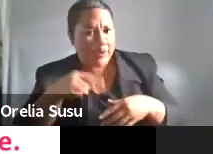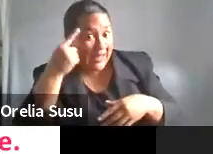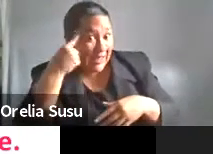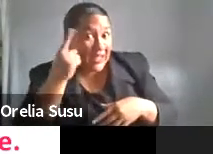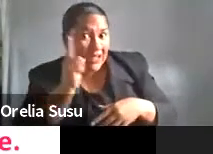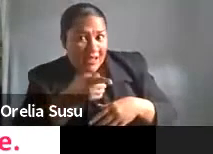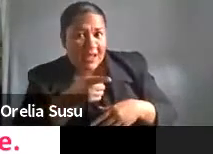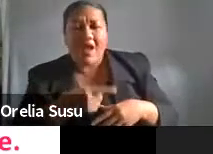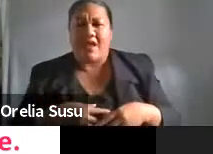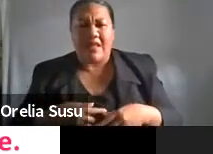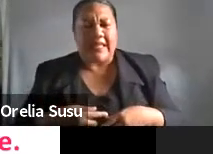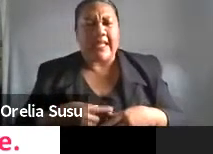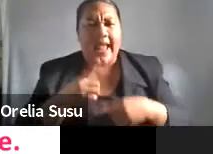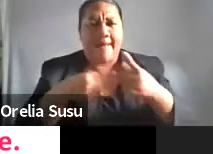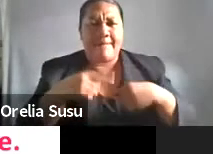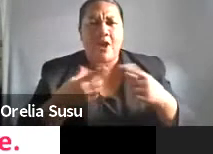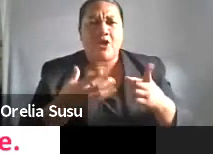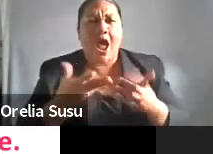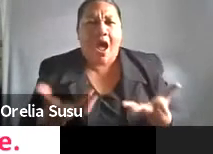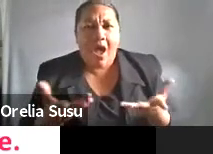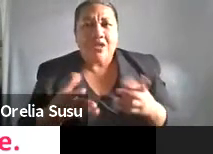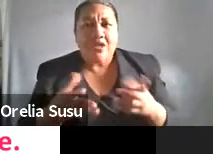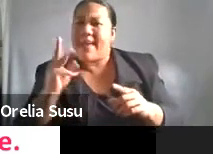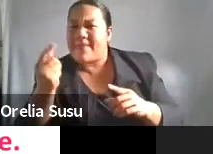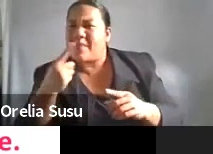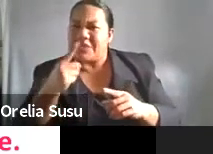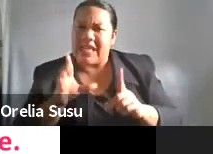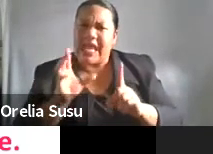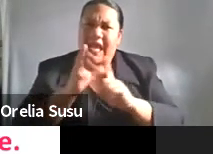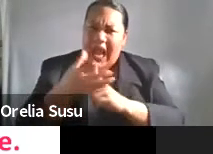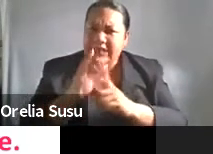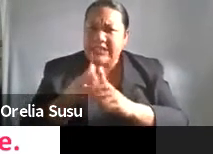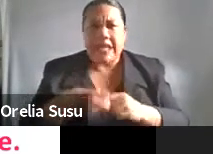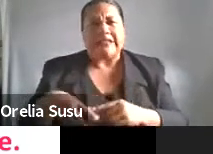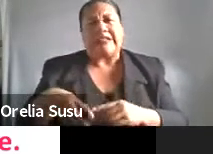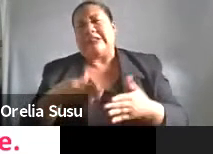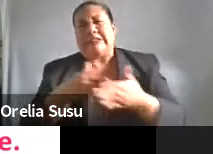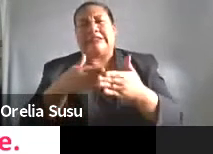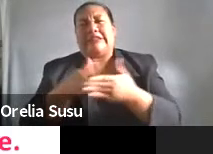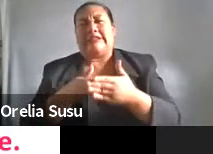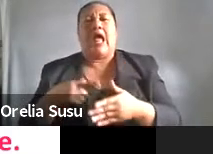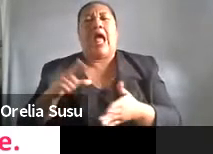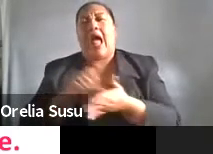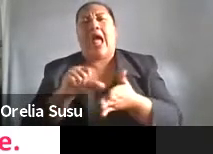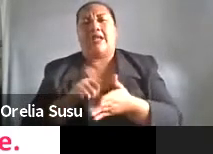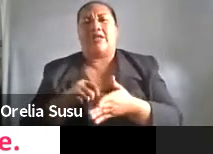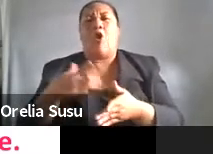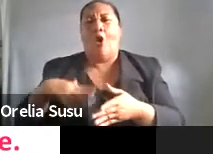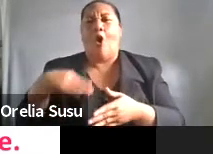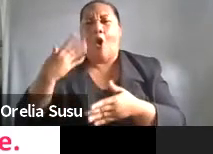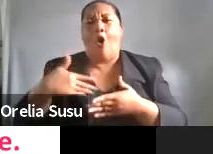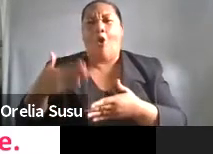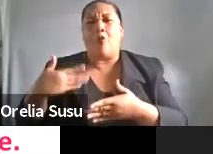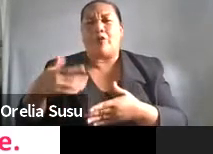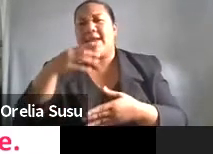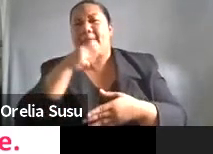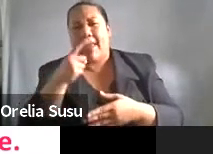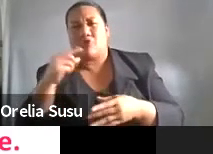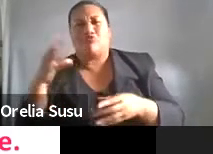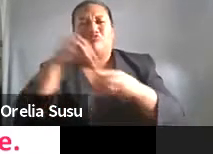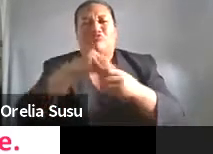like our culture is a barrier and it can't be changed. But if this is able if this is able to be